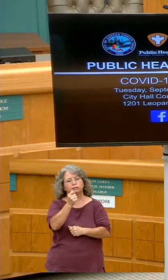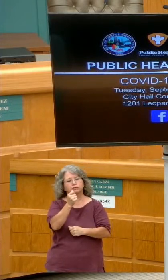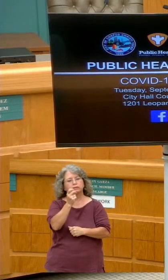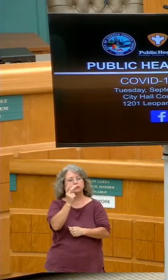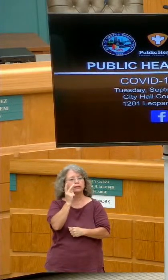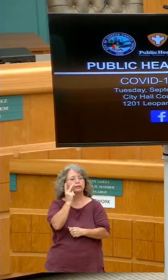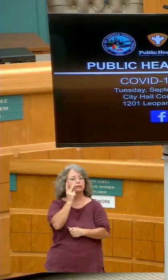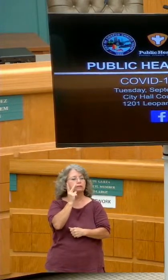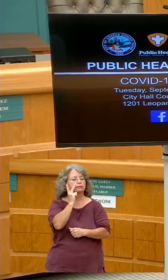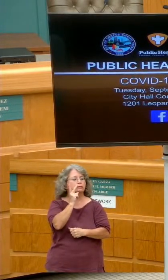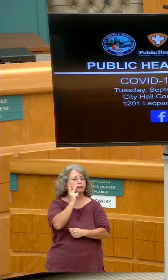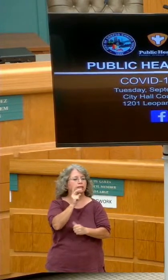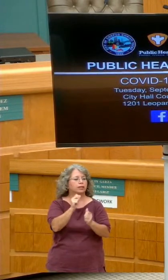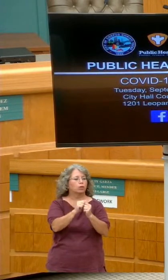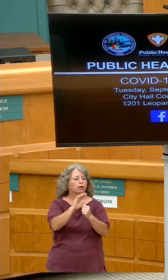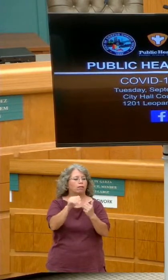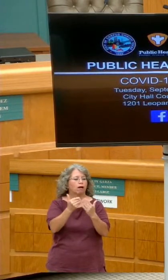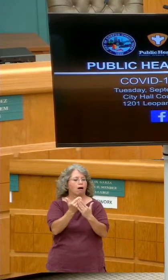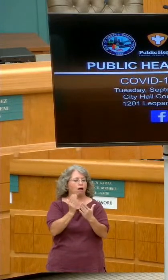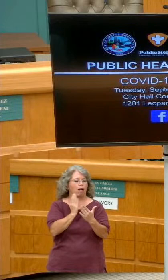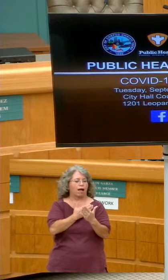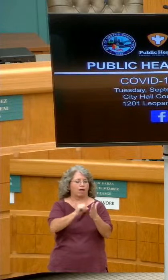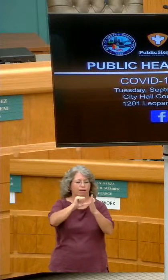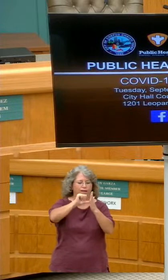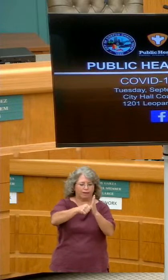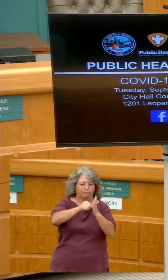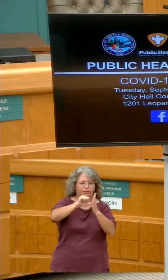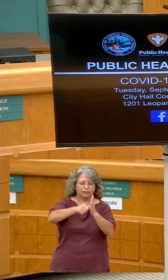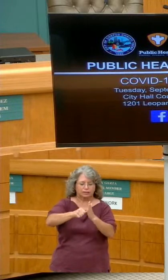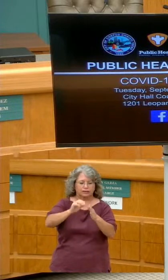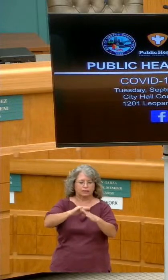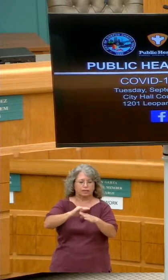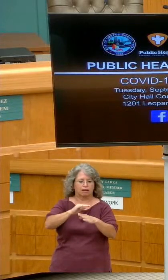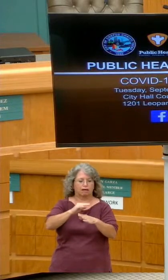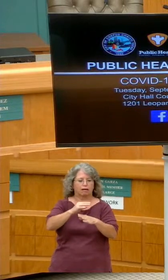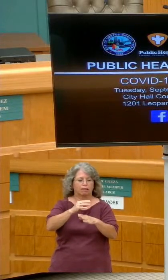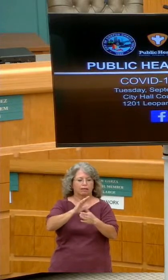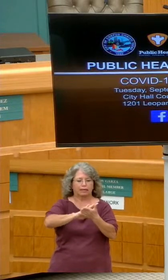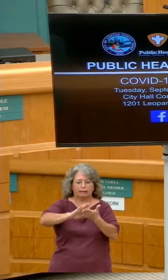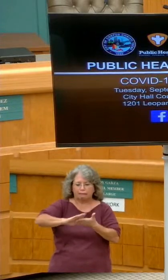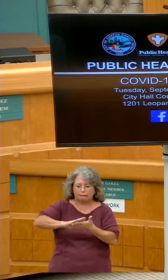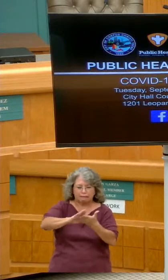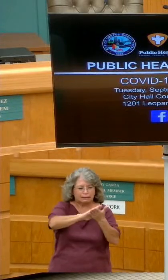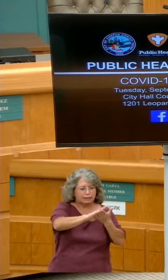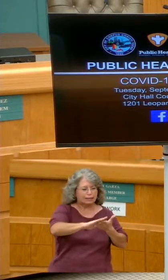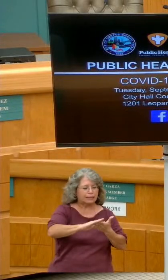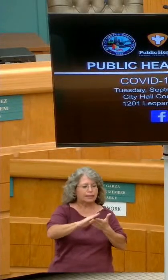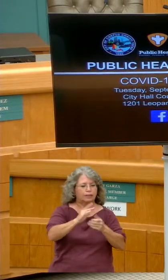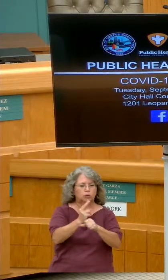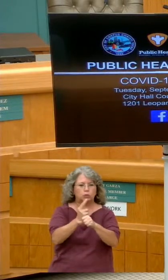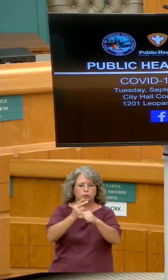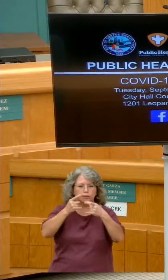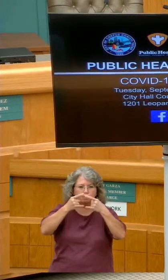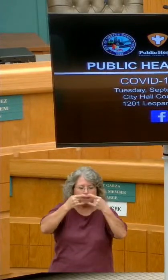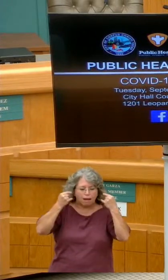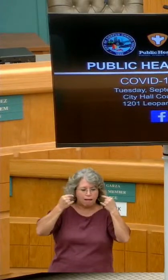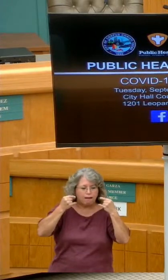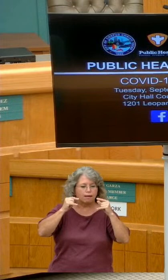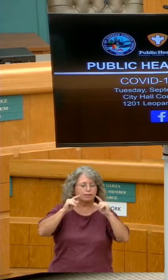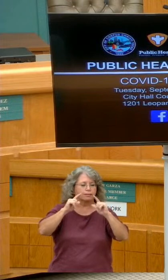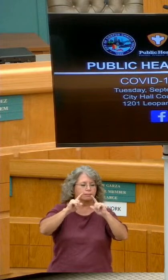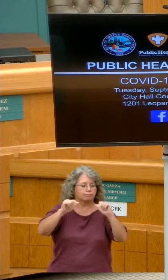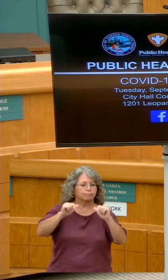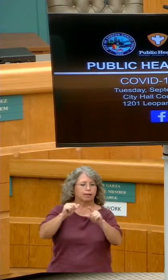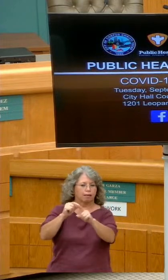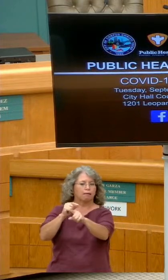with all our hygiene emphasis of washing your hands and the wearing of masks, to see what kind, and he thinks there's going to